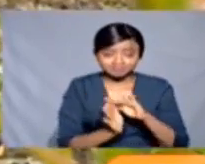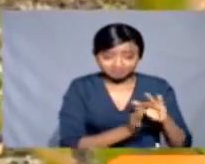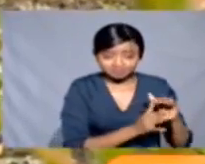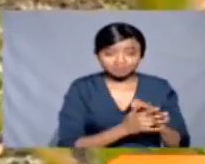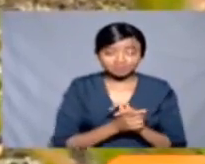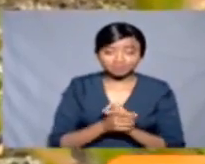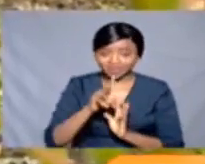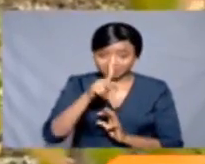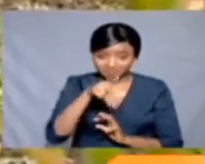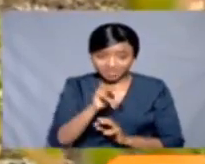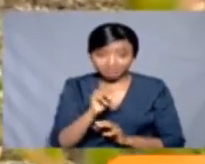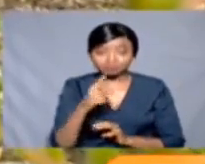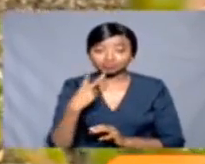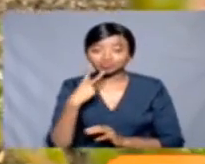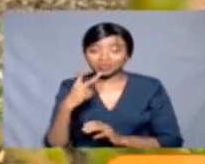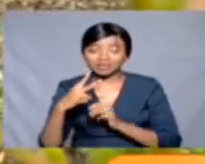PM2.5 at